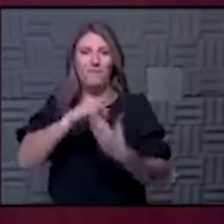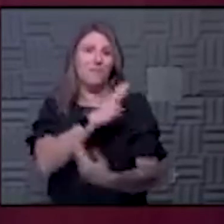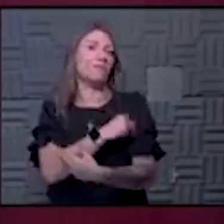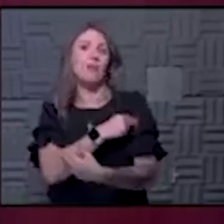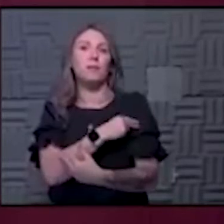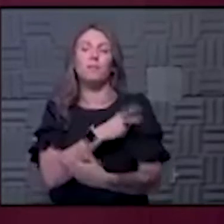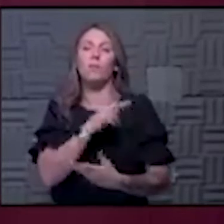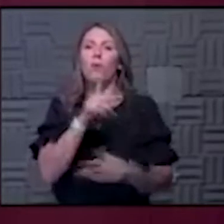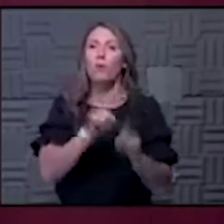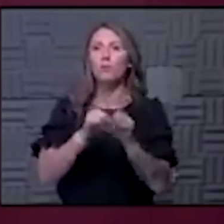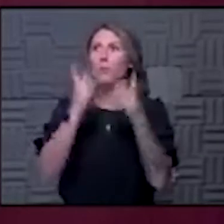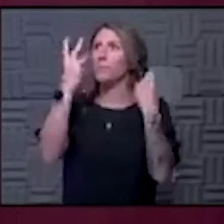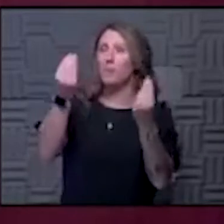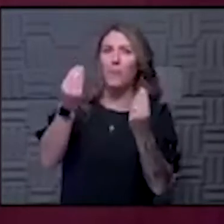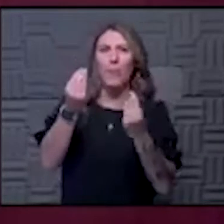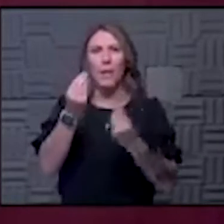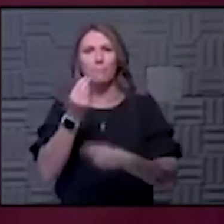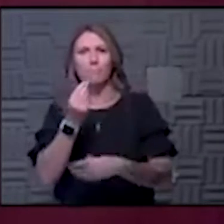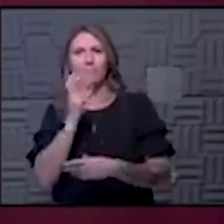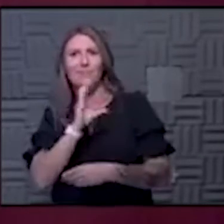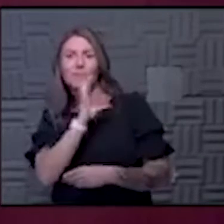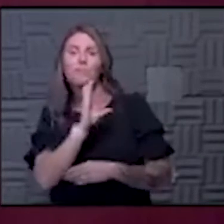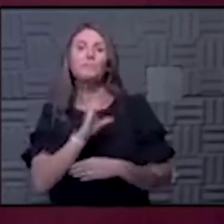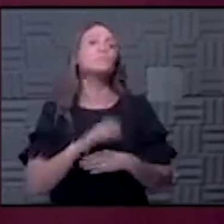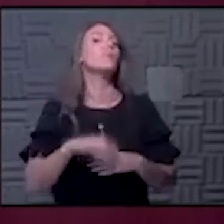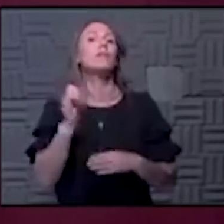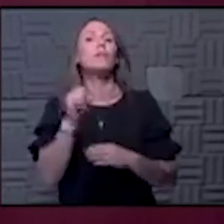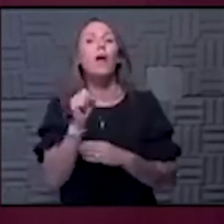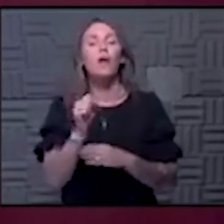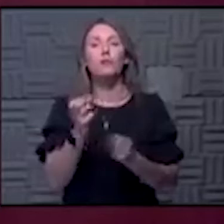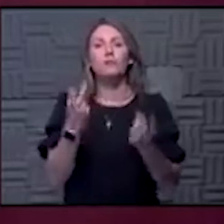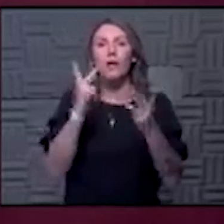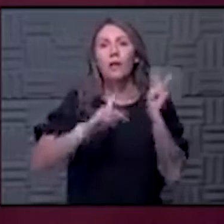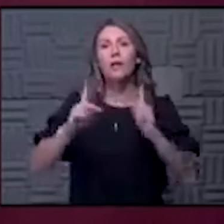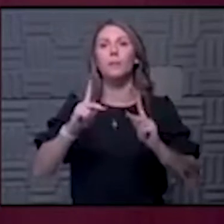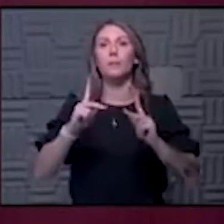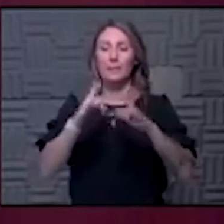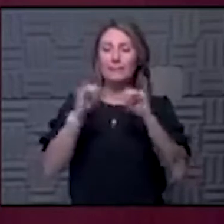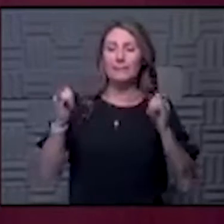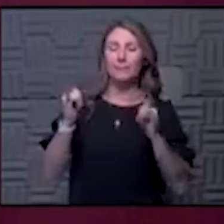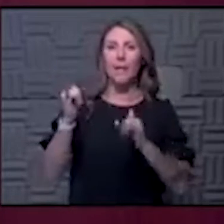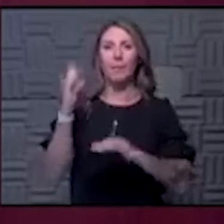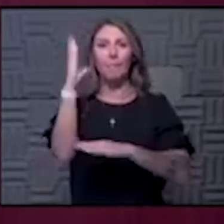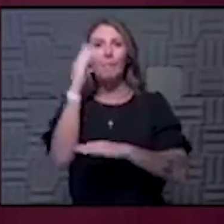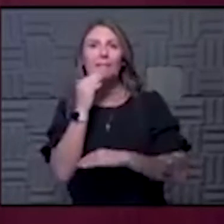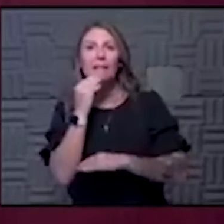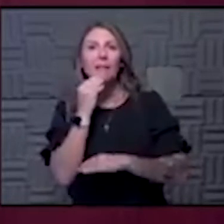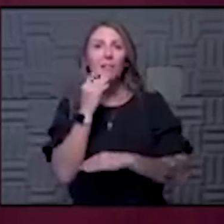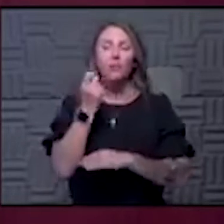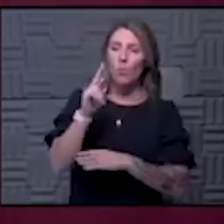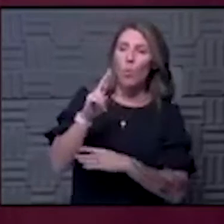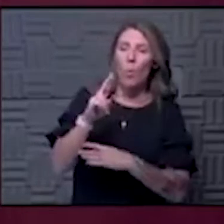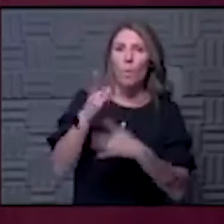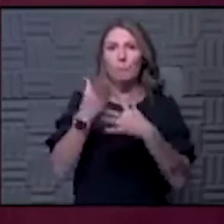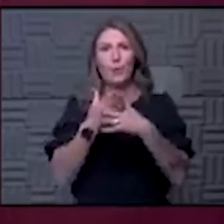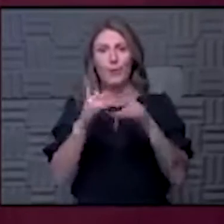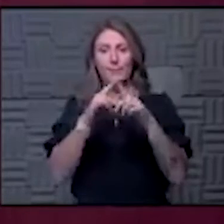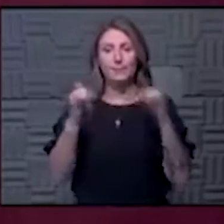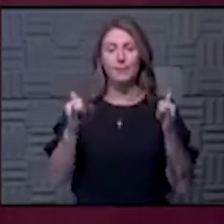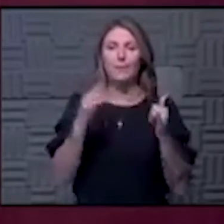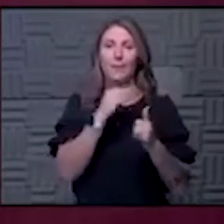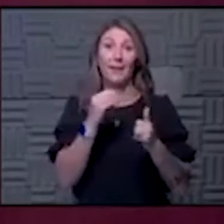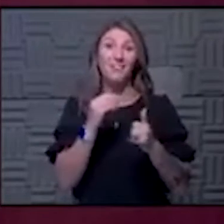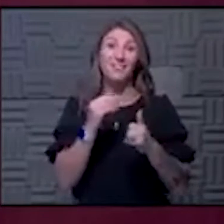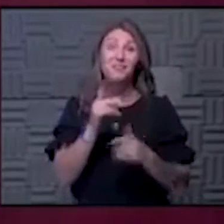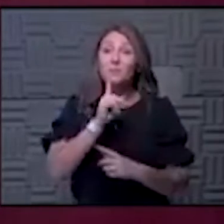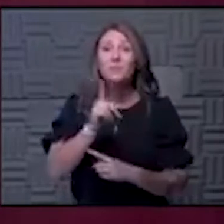Yeah, it is a challenge when we've got a lot of people that are taking lunch at the same time or taking breaks at the same time. And historically, people will congregate